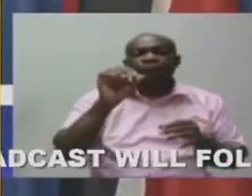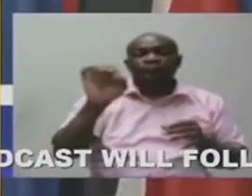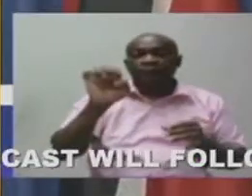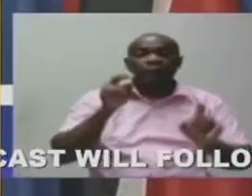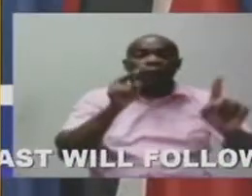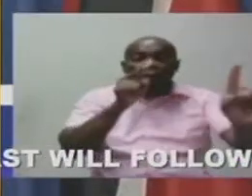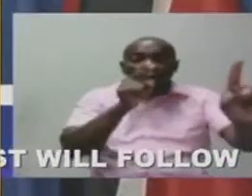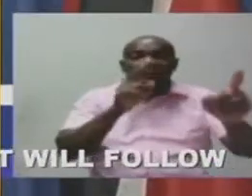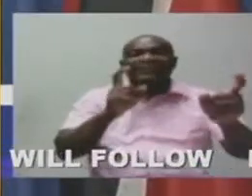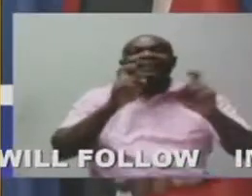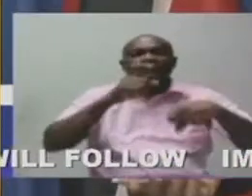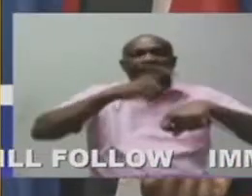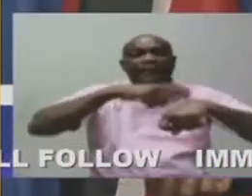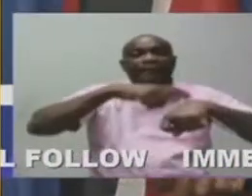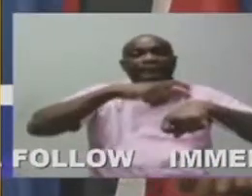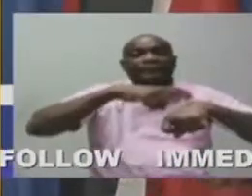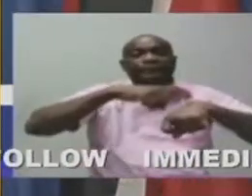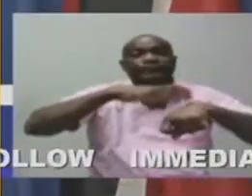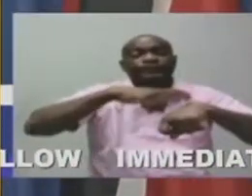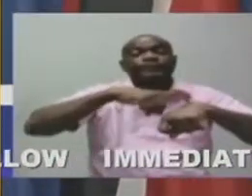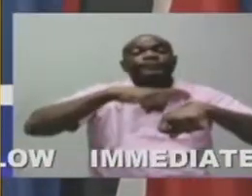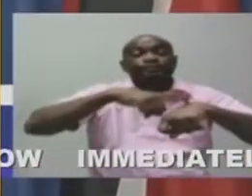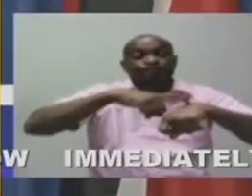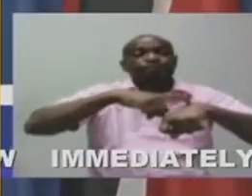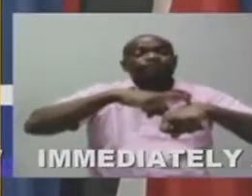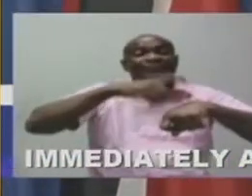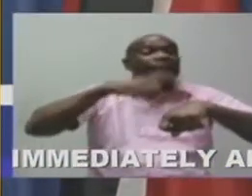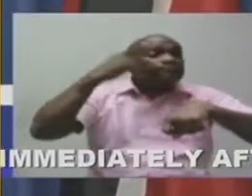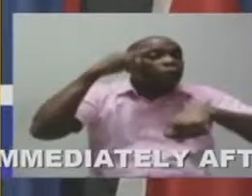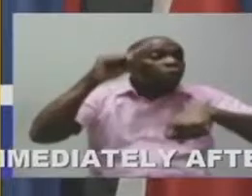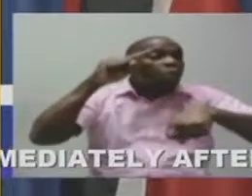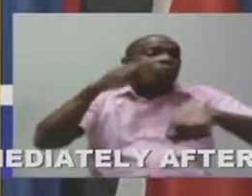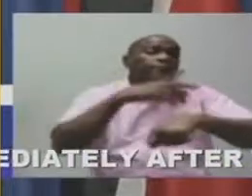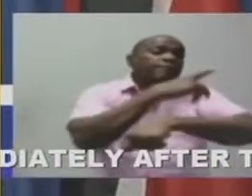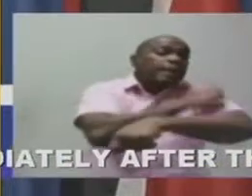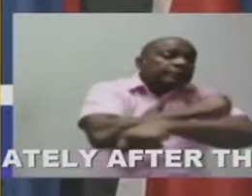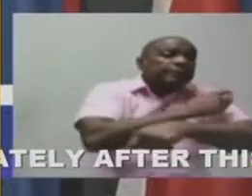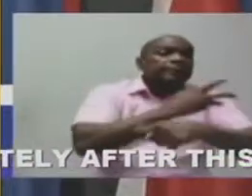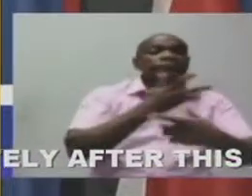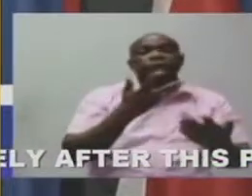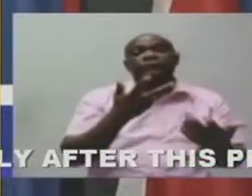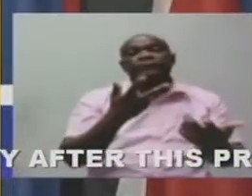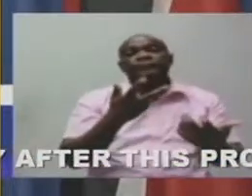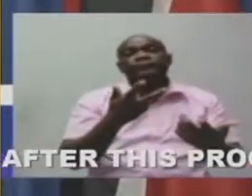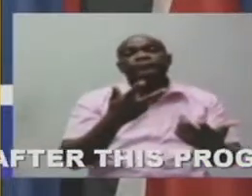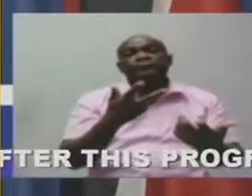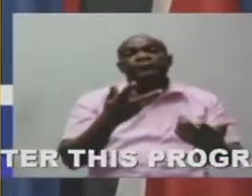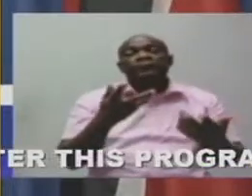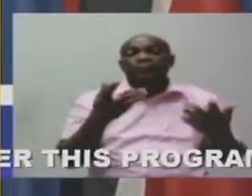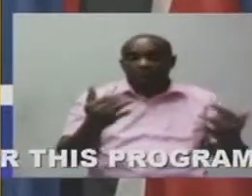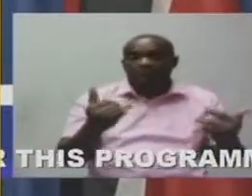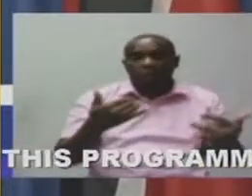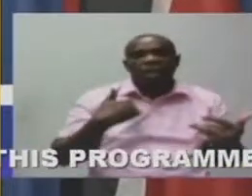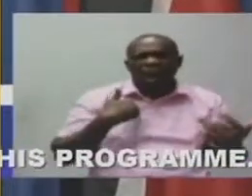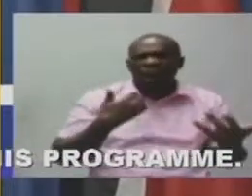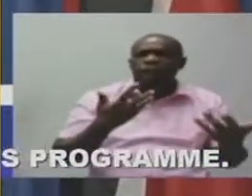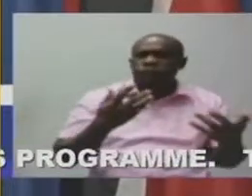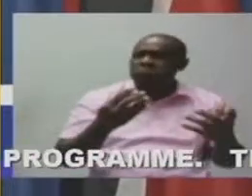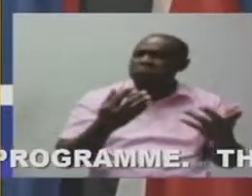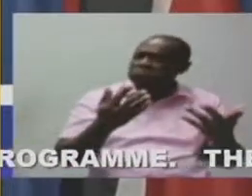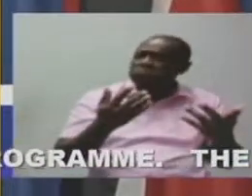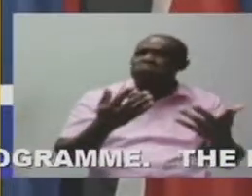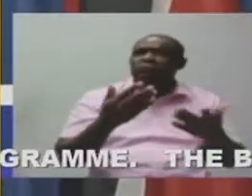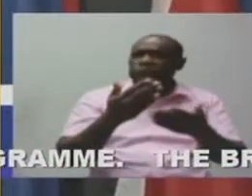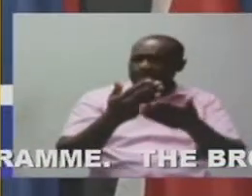time we were buying was to get vaccinated. We've got 600,000 people vaccinated. So a state of